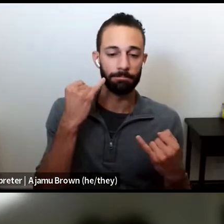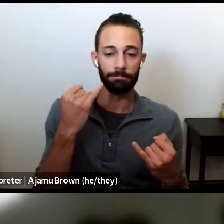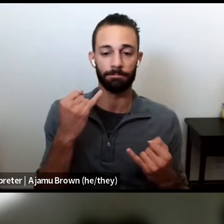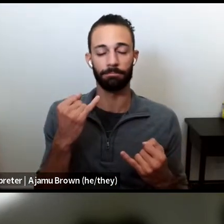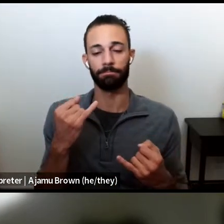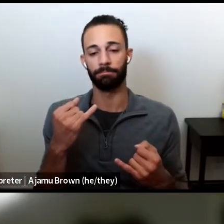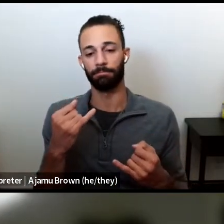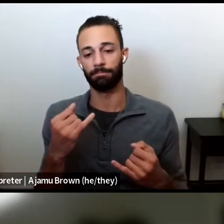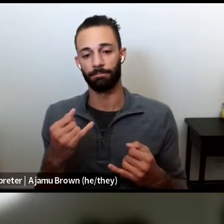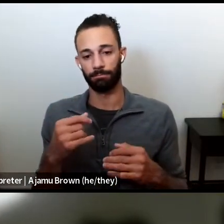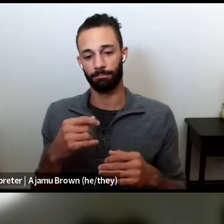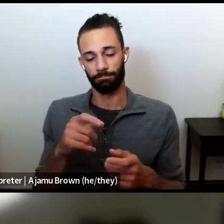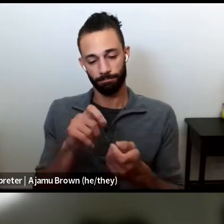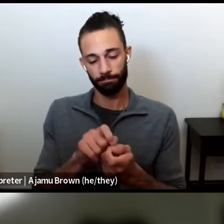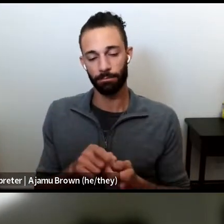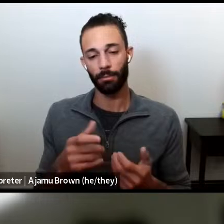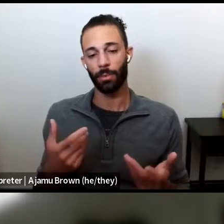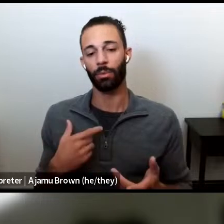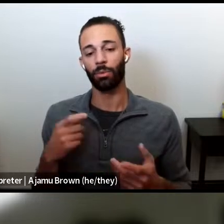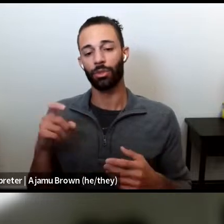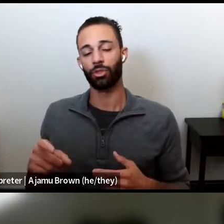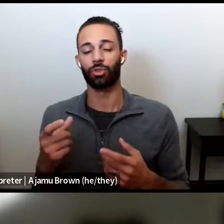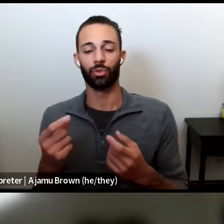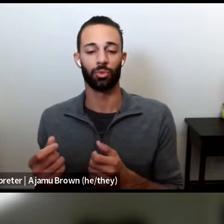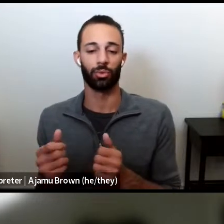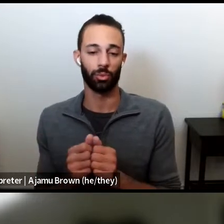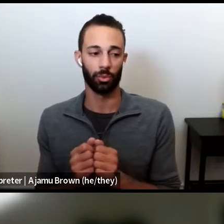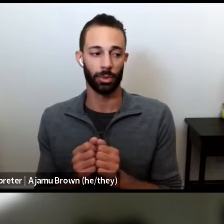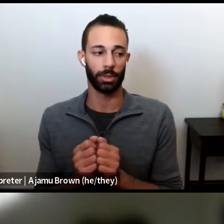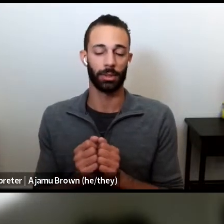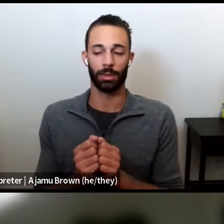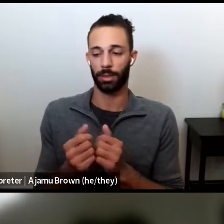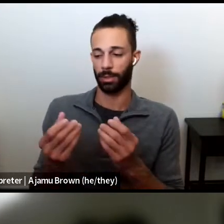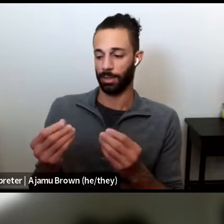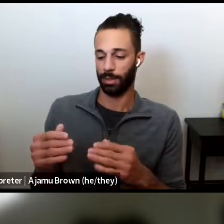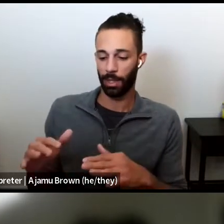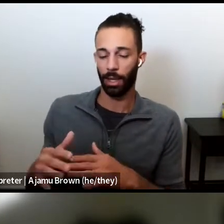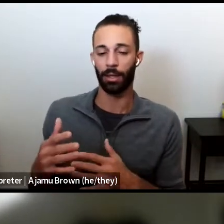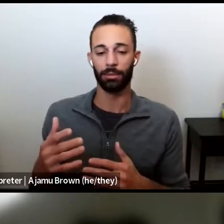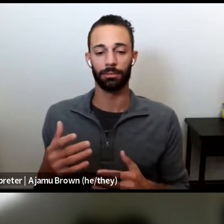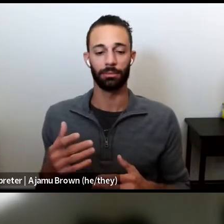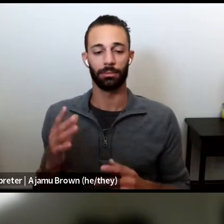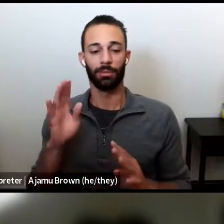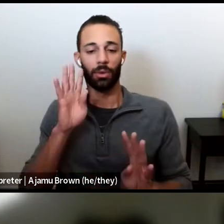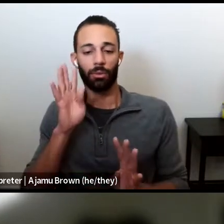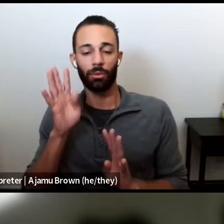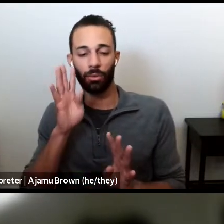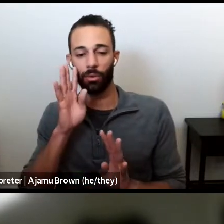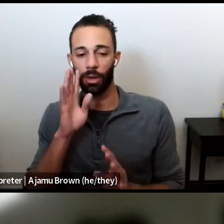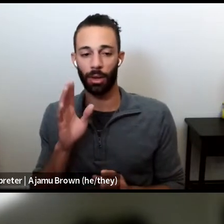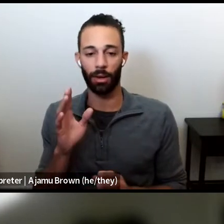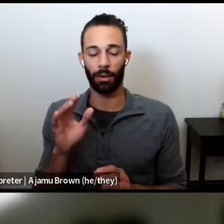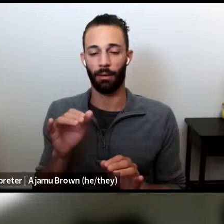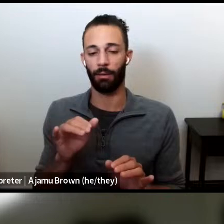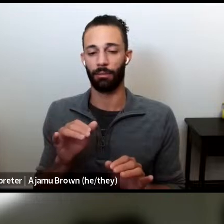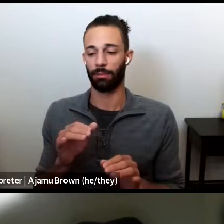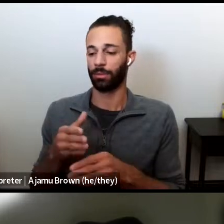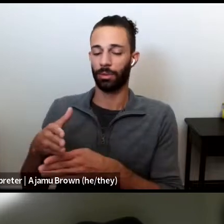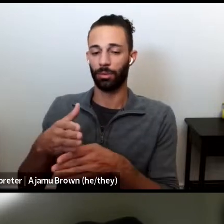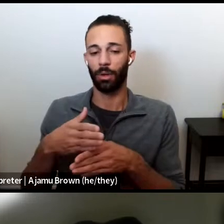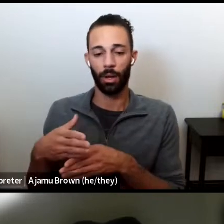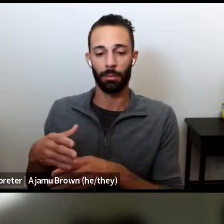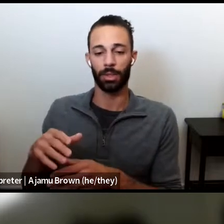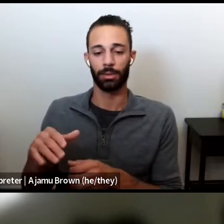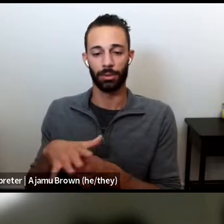deeper input on what we should be doing with this land and what you would like to see with Creative Commons, you are welcome to share that with us. There will